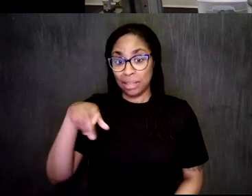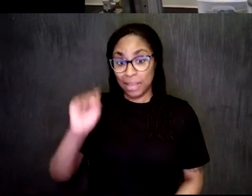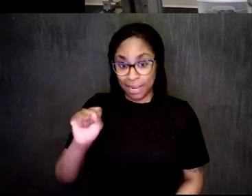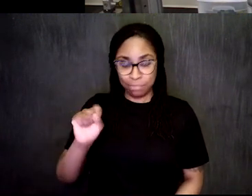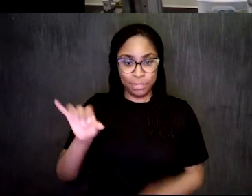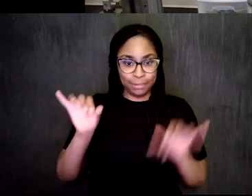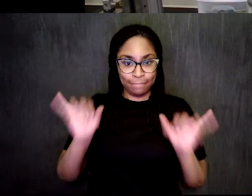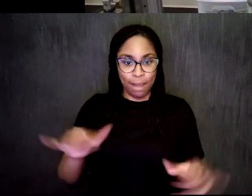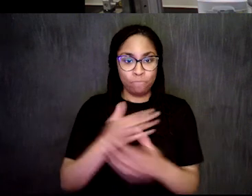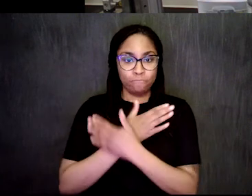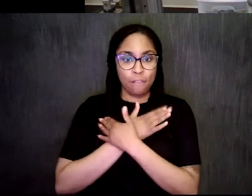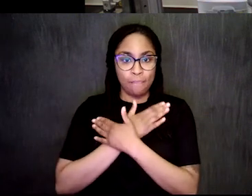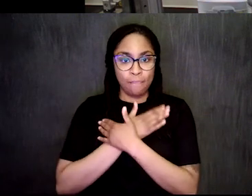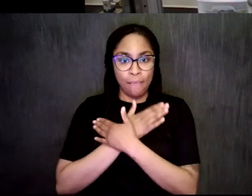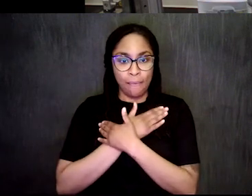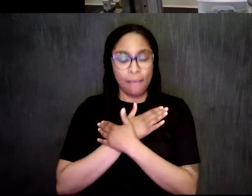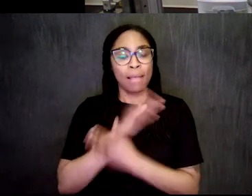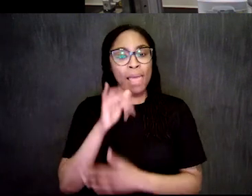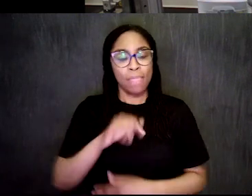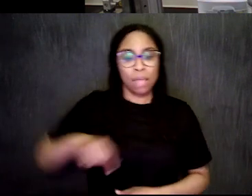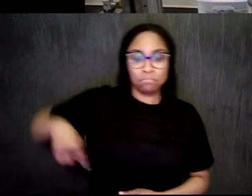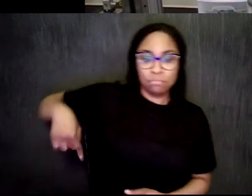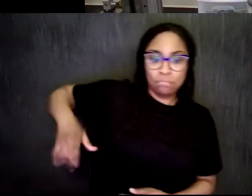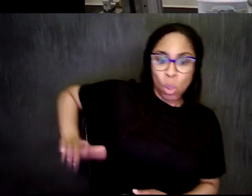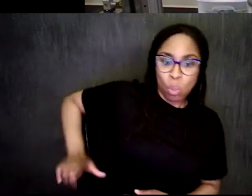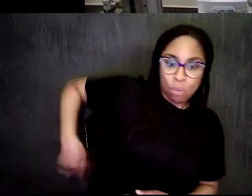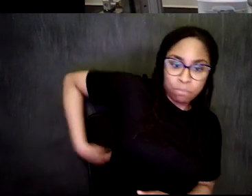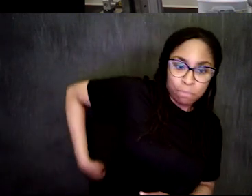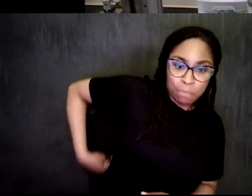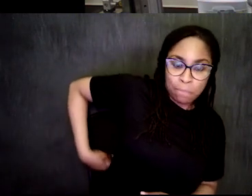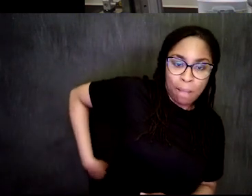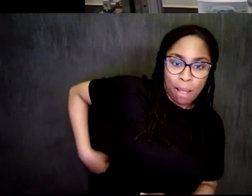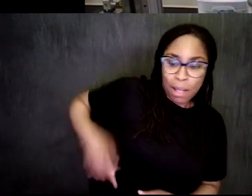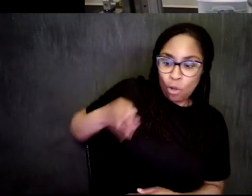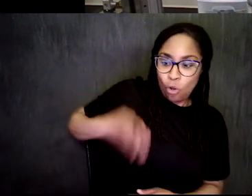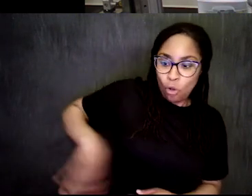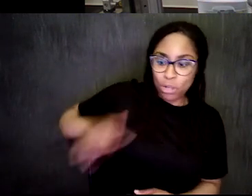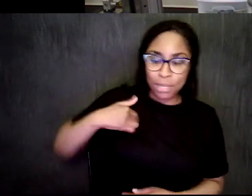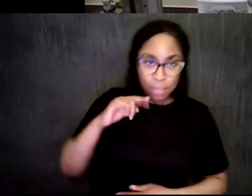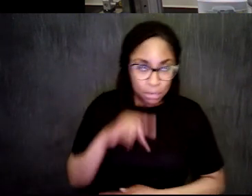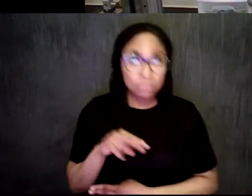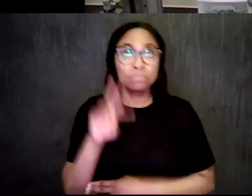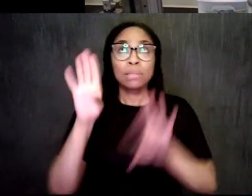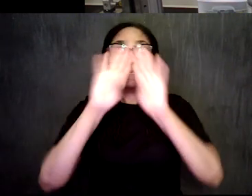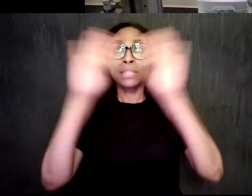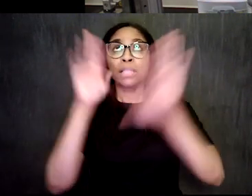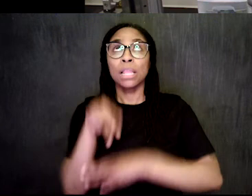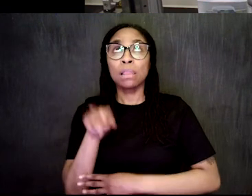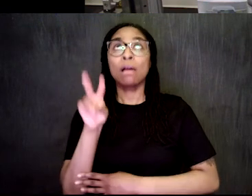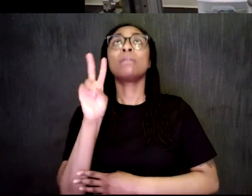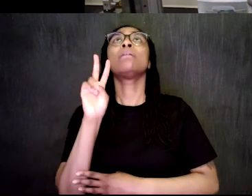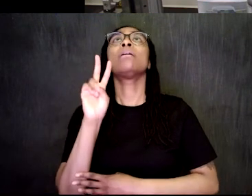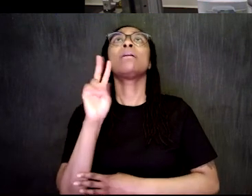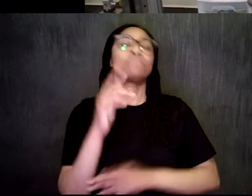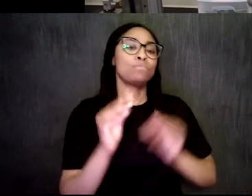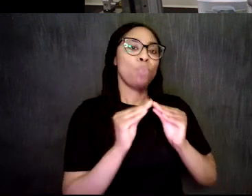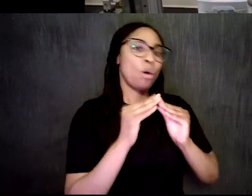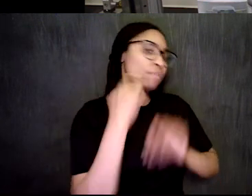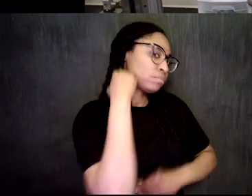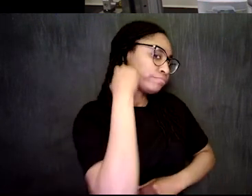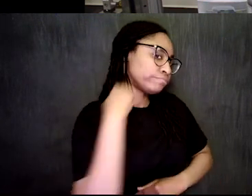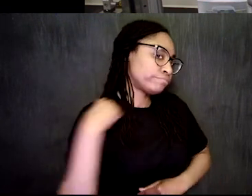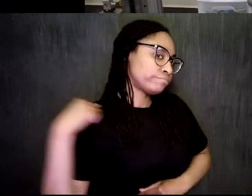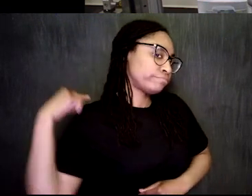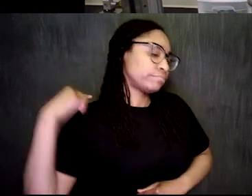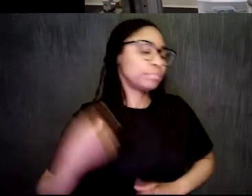my hips relaxed and really kind of arching at the low back. And I'm going to be finishing by looking up at the ceiling. That's going to get a little